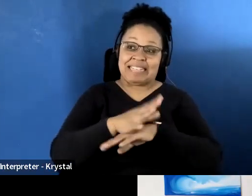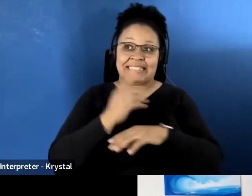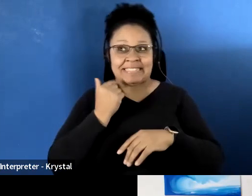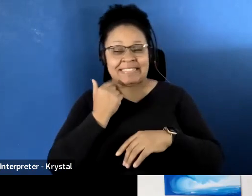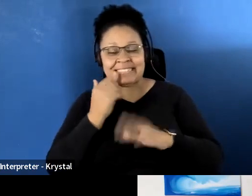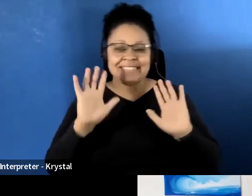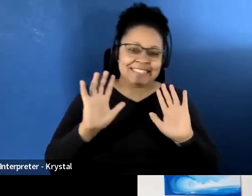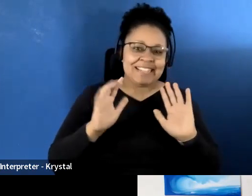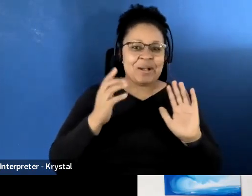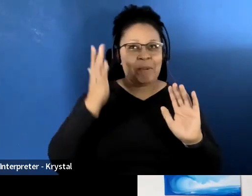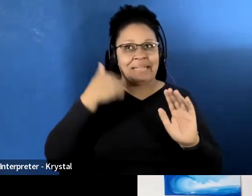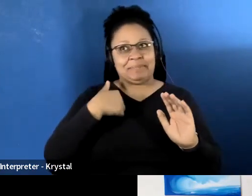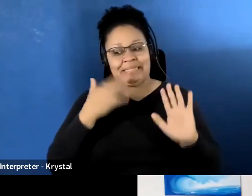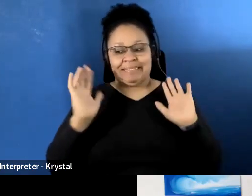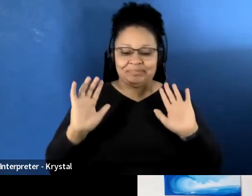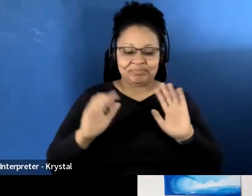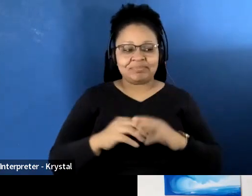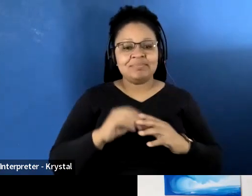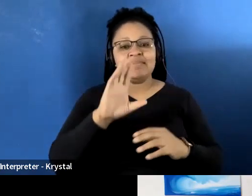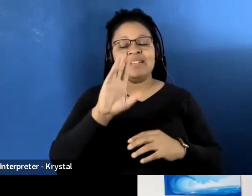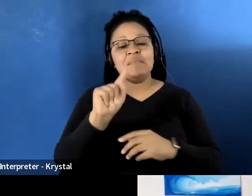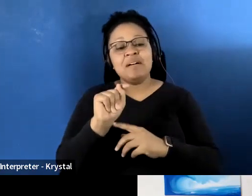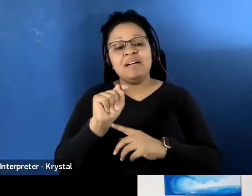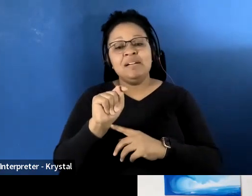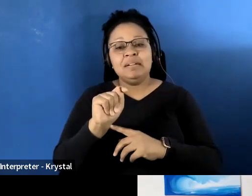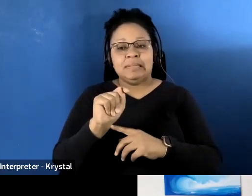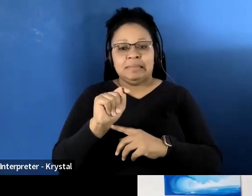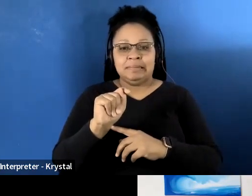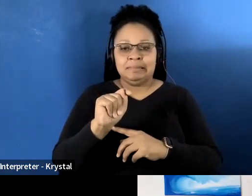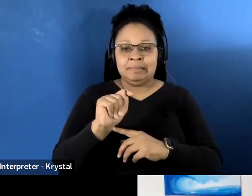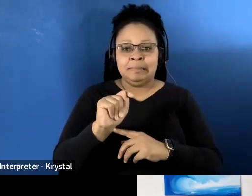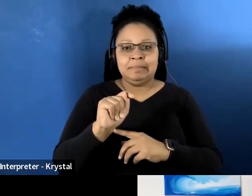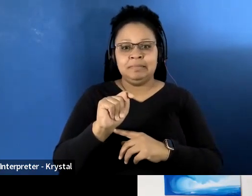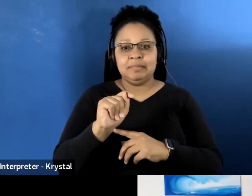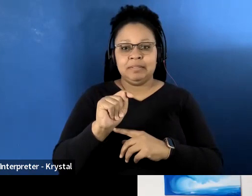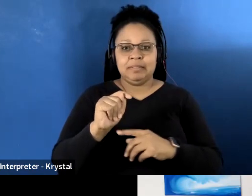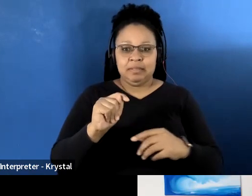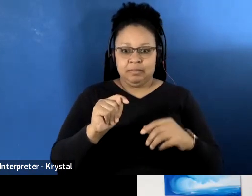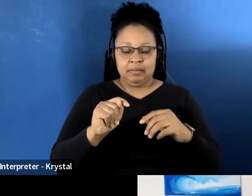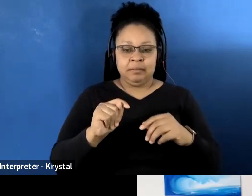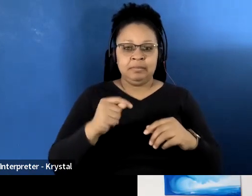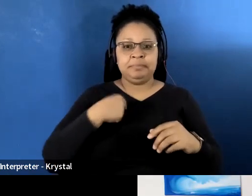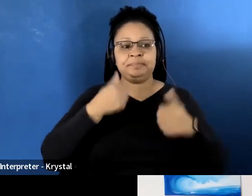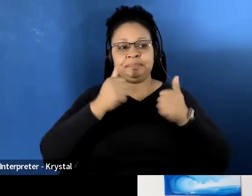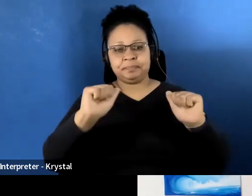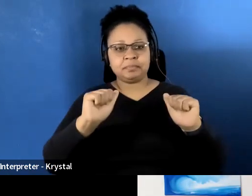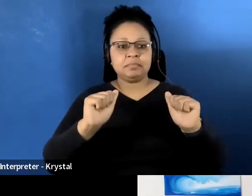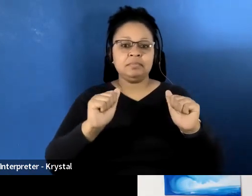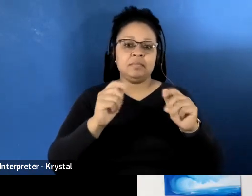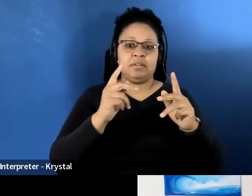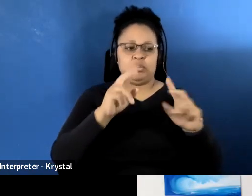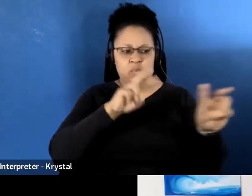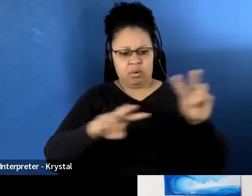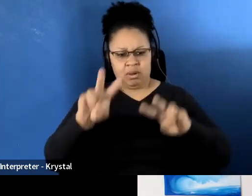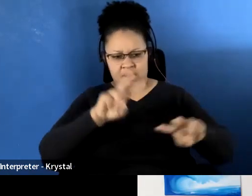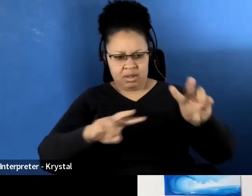You know, because it's me. But, you know, I don't watch what I call secular TV because I don't